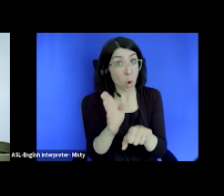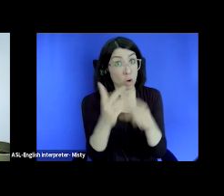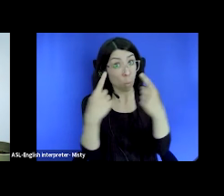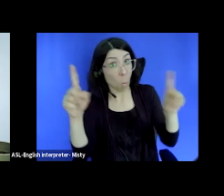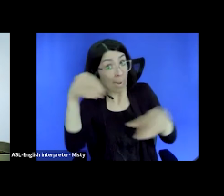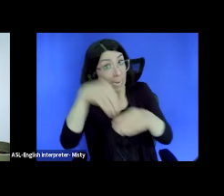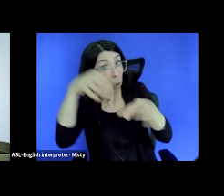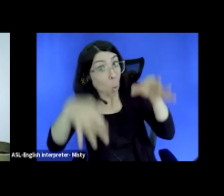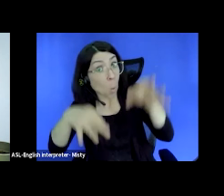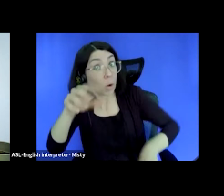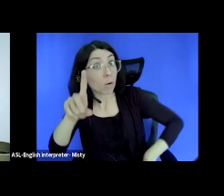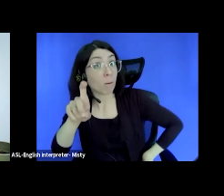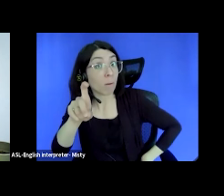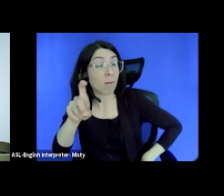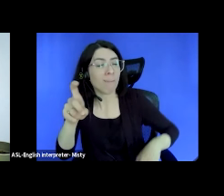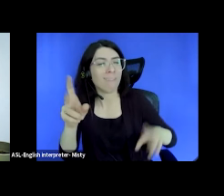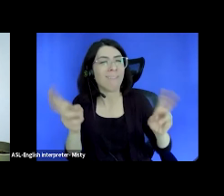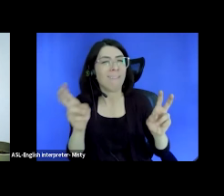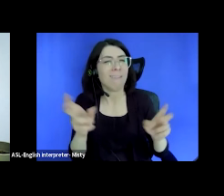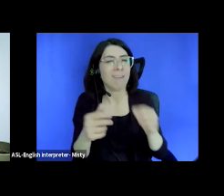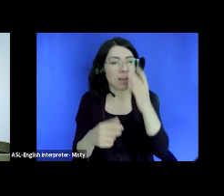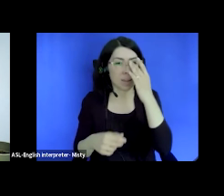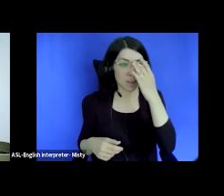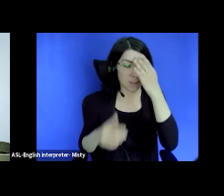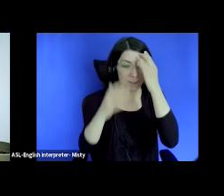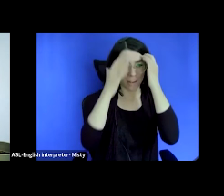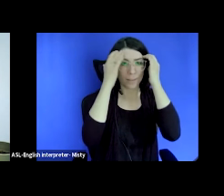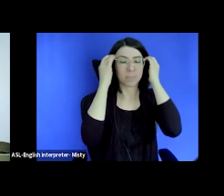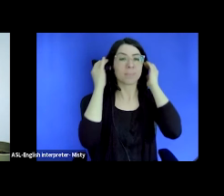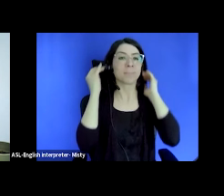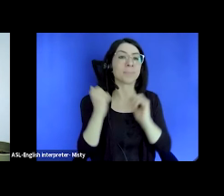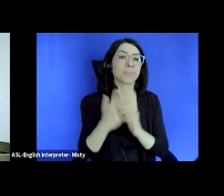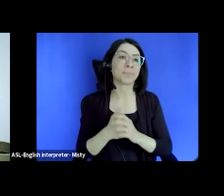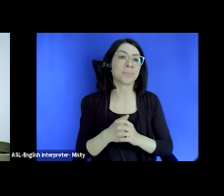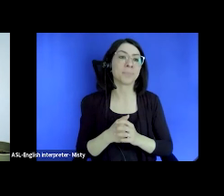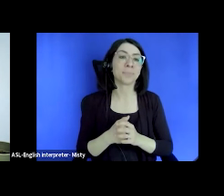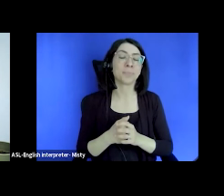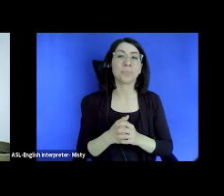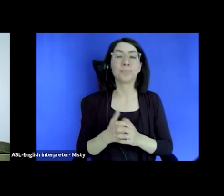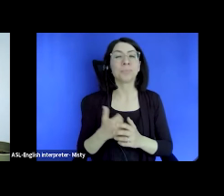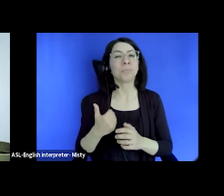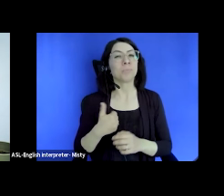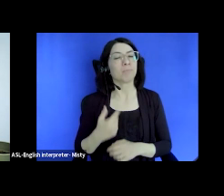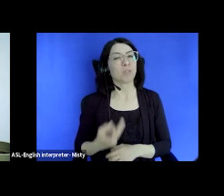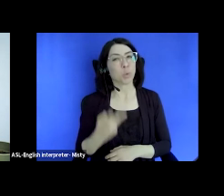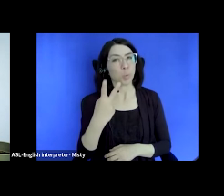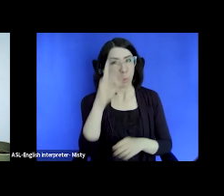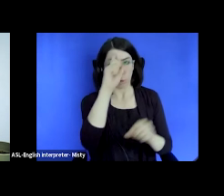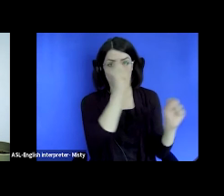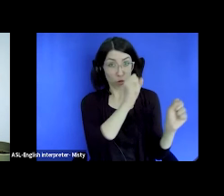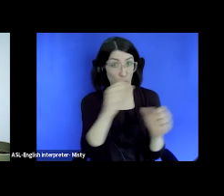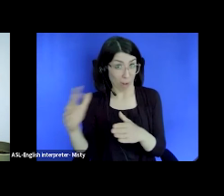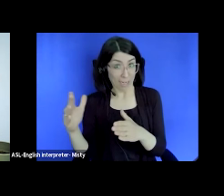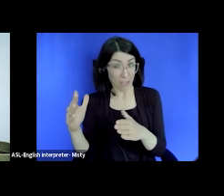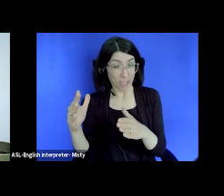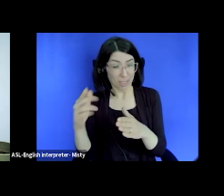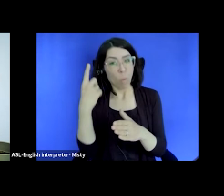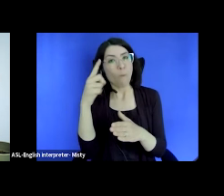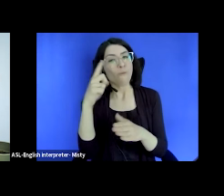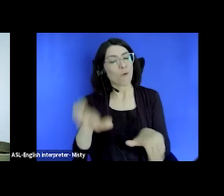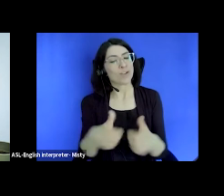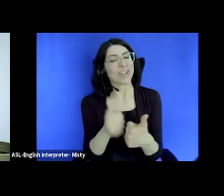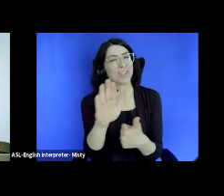like an internal sort of dispute. There are two major strategies that can be used to help you challenge your thoughts. And these are the two tools I'm going to give